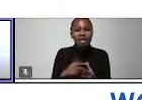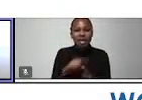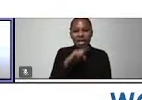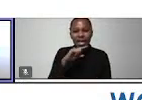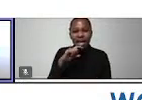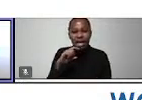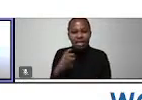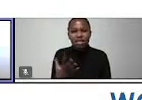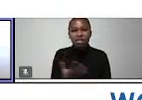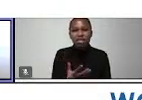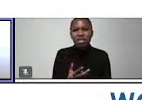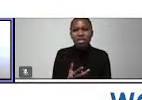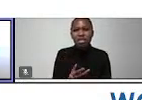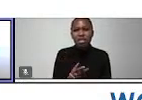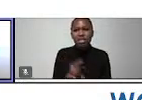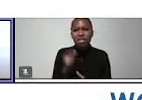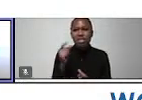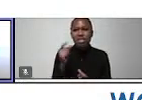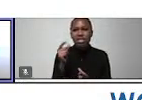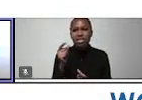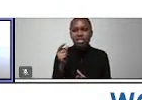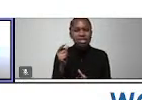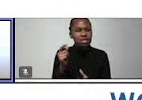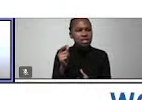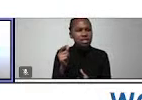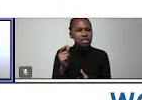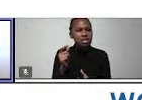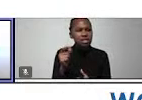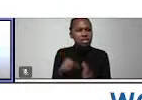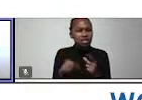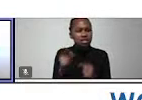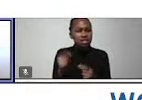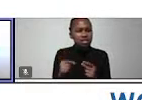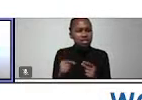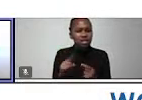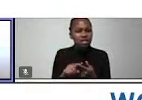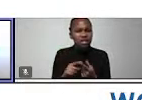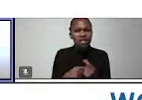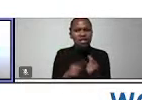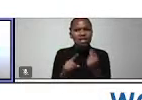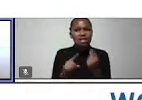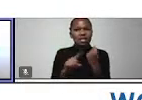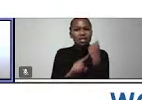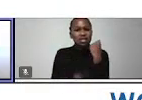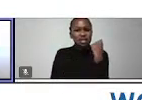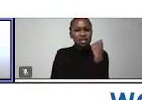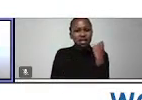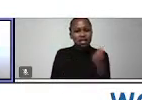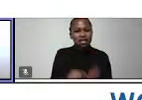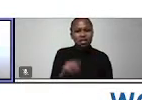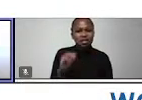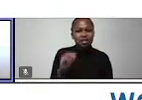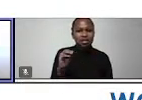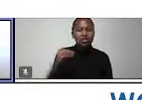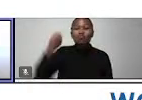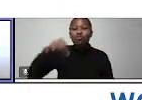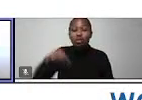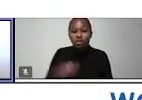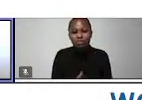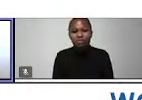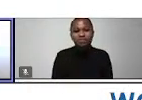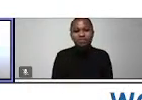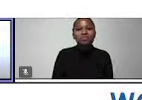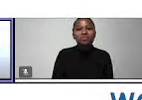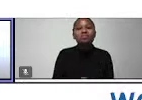dairy, and then lastly the deciduous fruit. And then the third column shows the Western